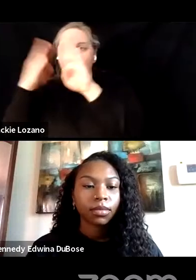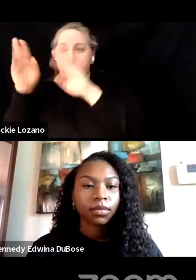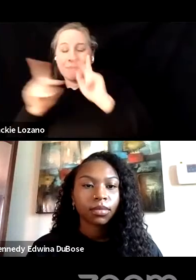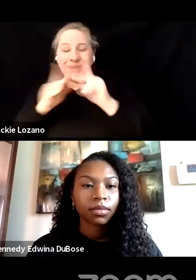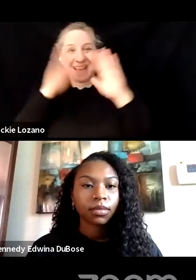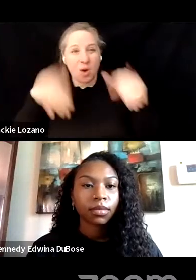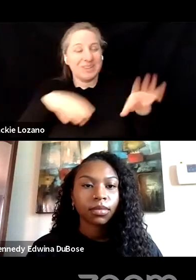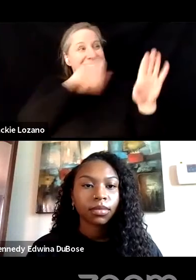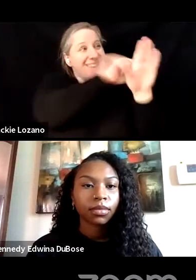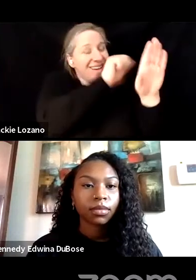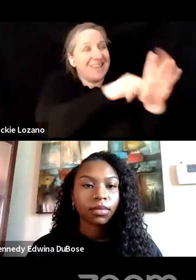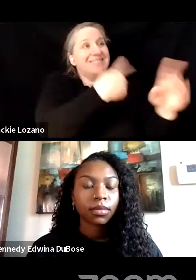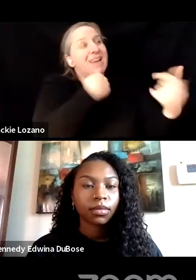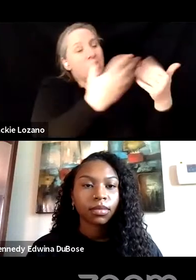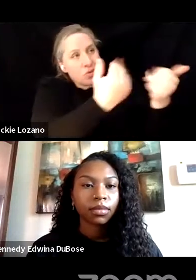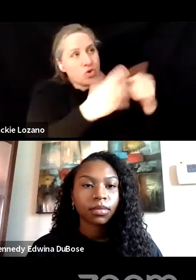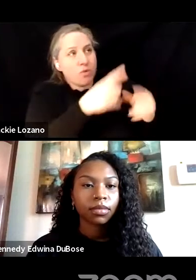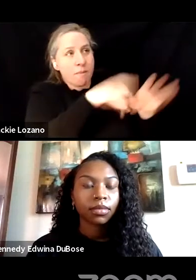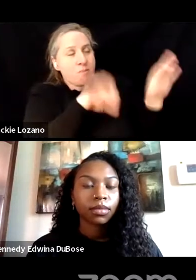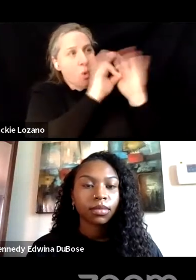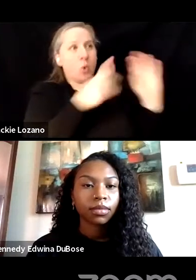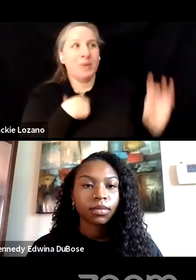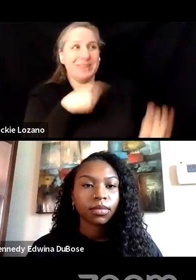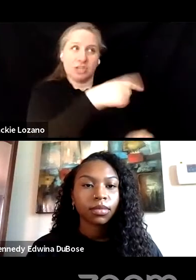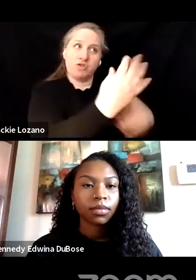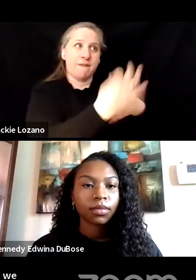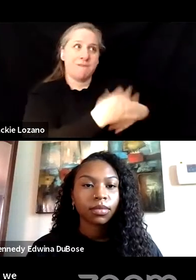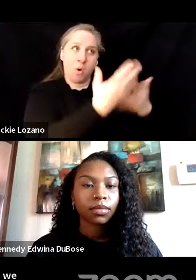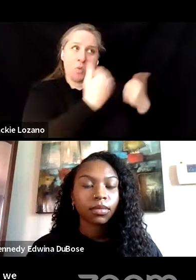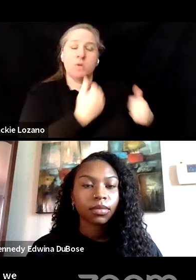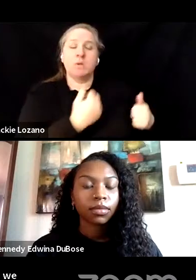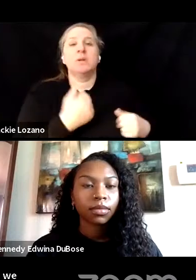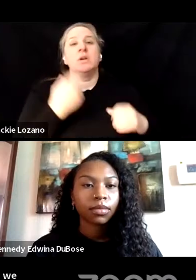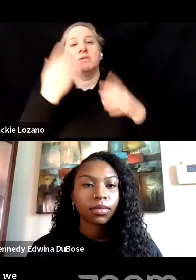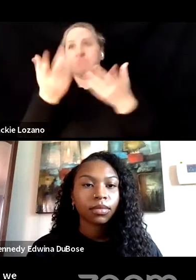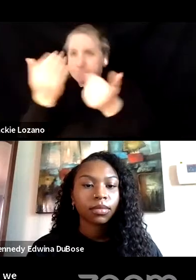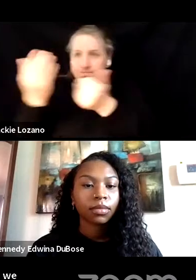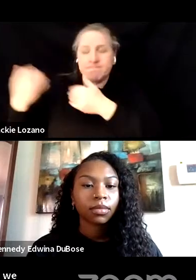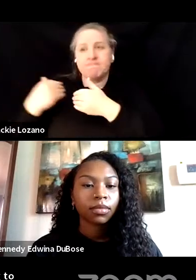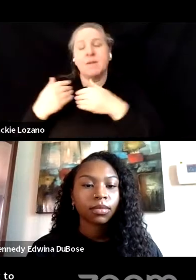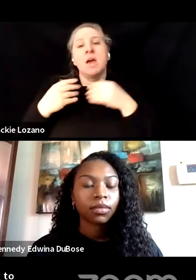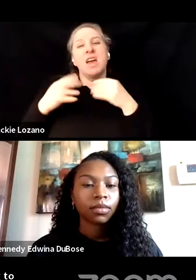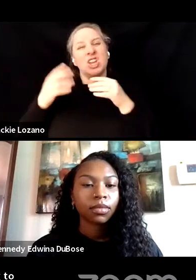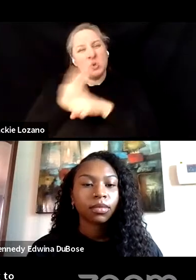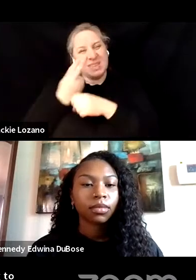and that we need them, using the organizations that have been long built,